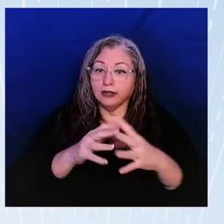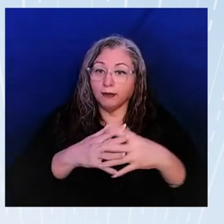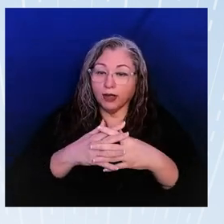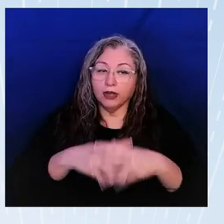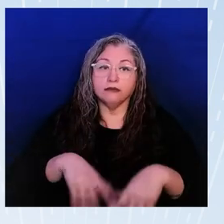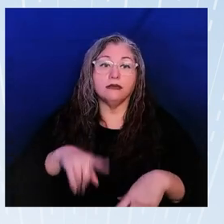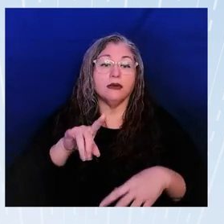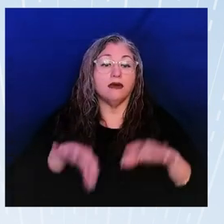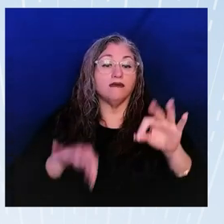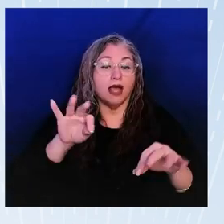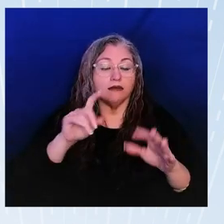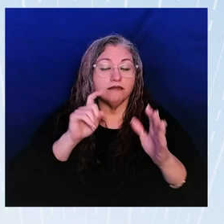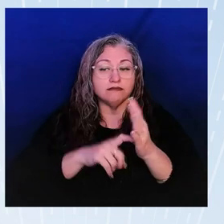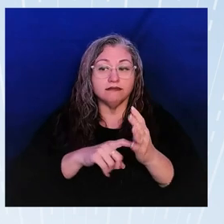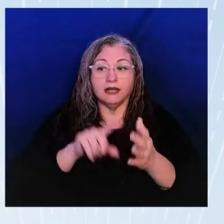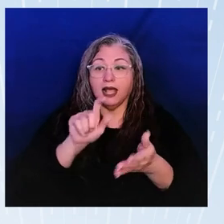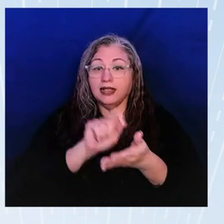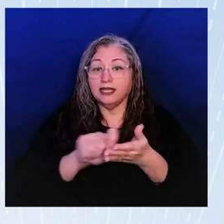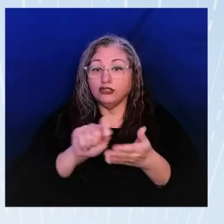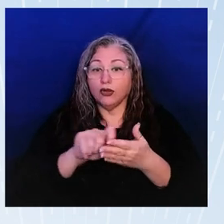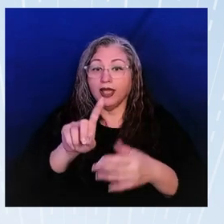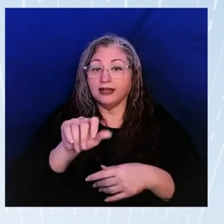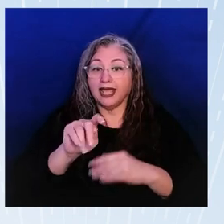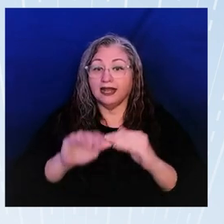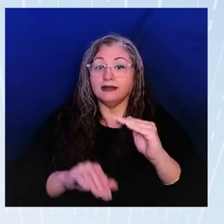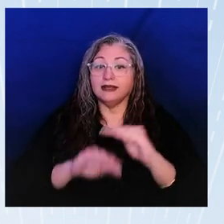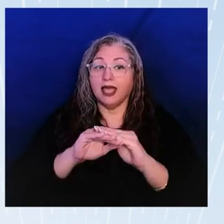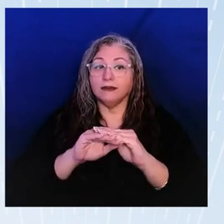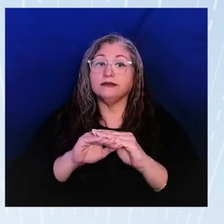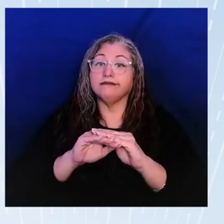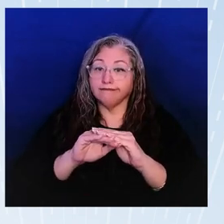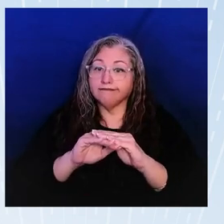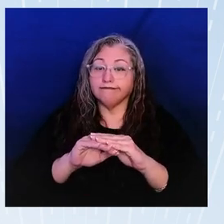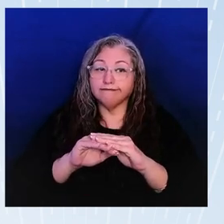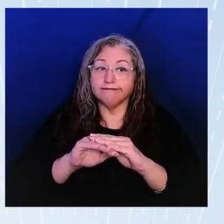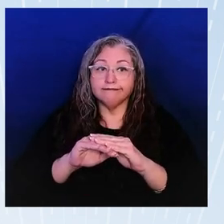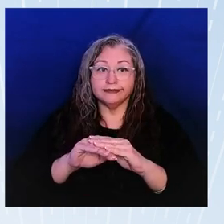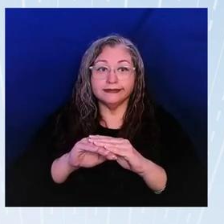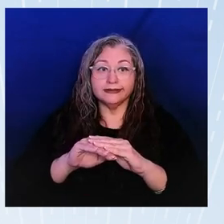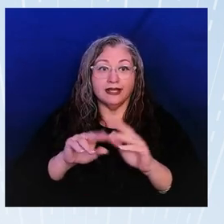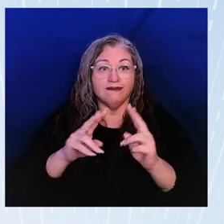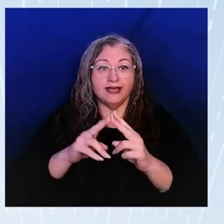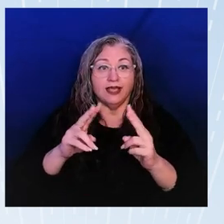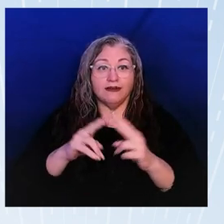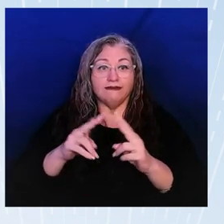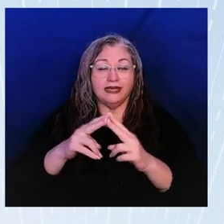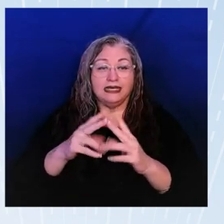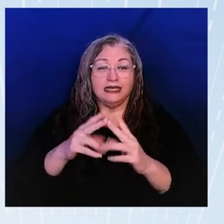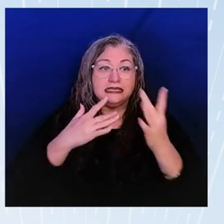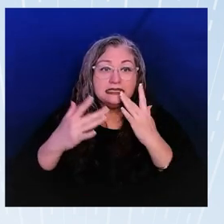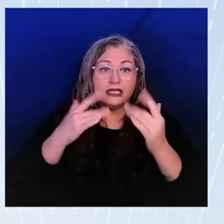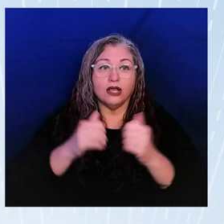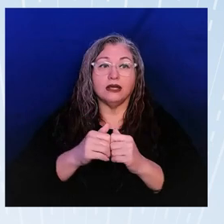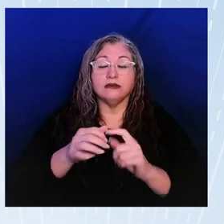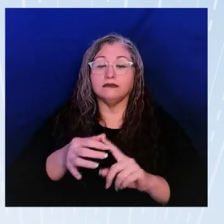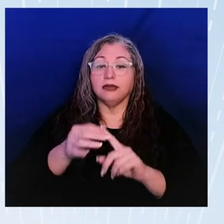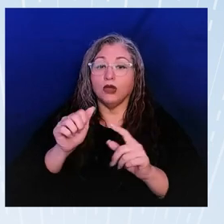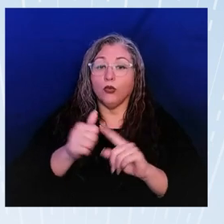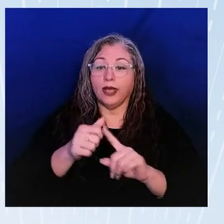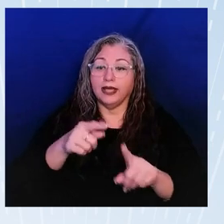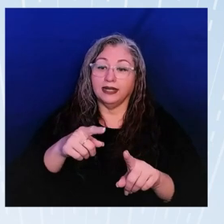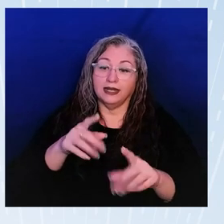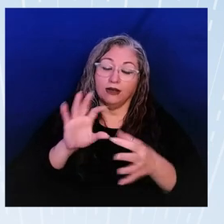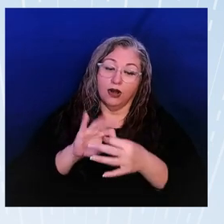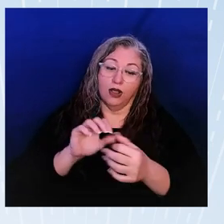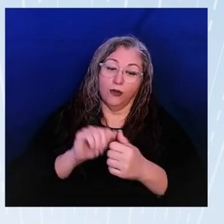that literature and data gaps are extremely stark, especially when it comes to AA and NHPI workers.